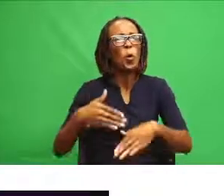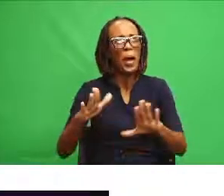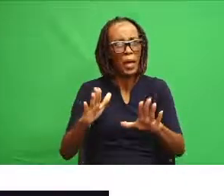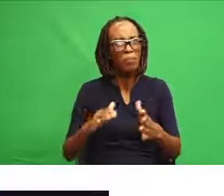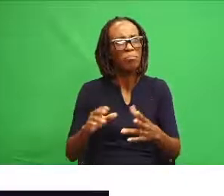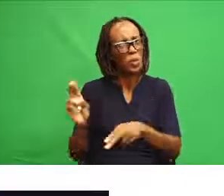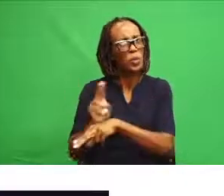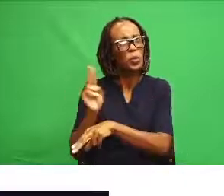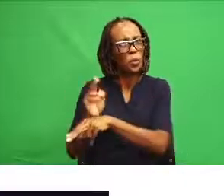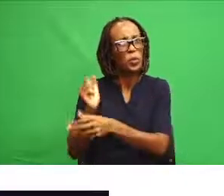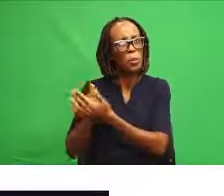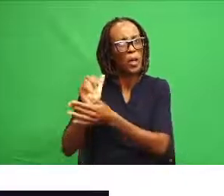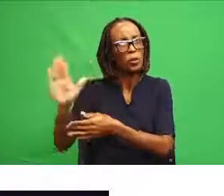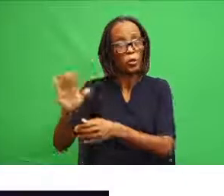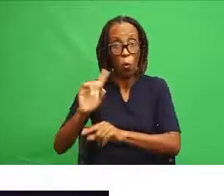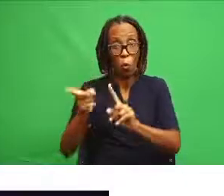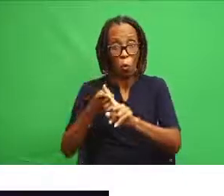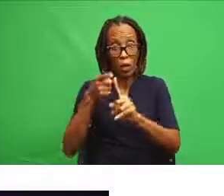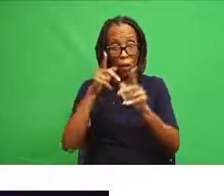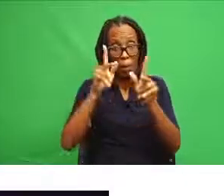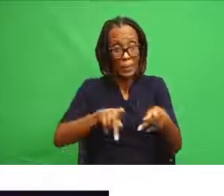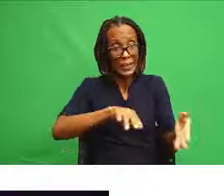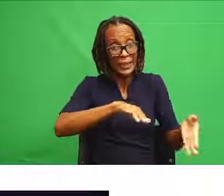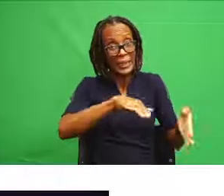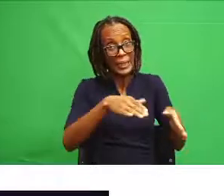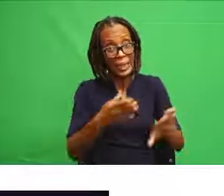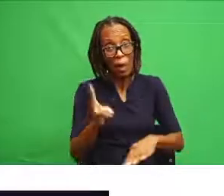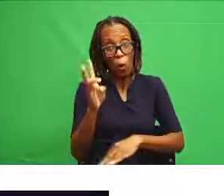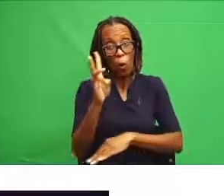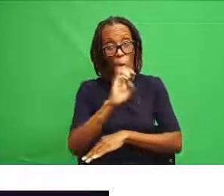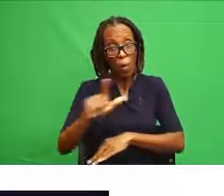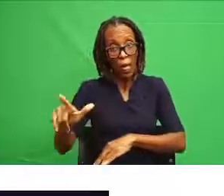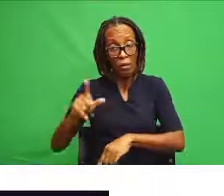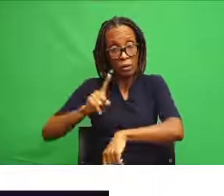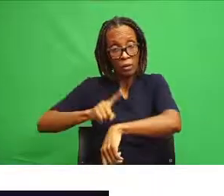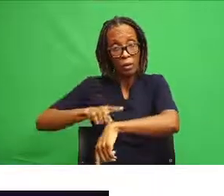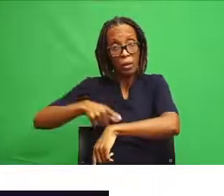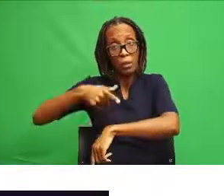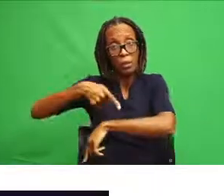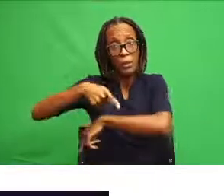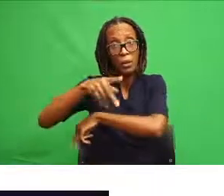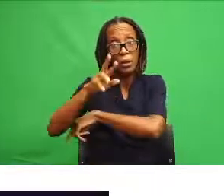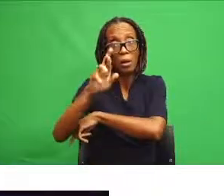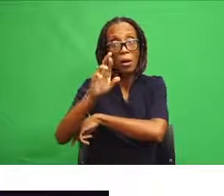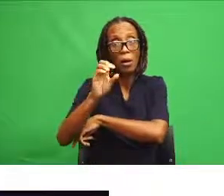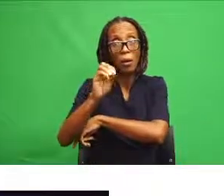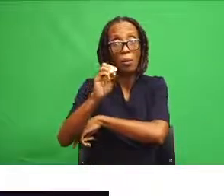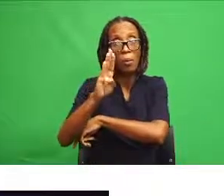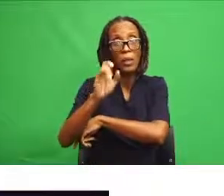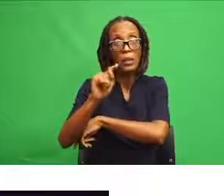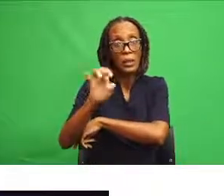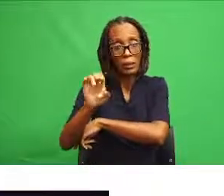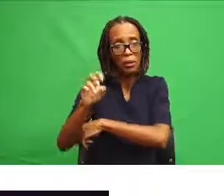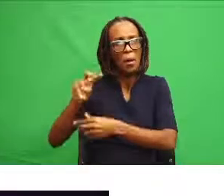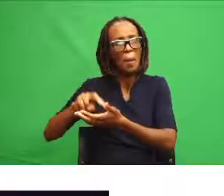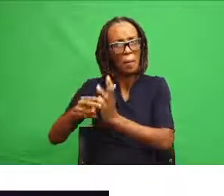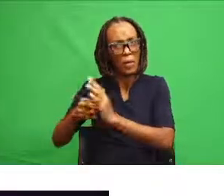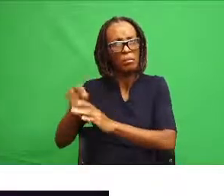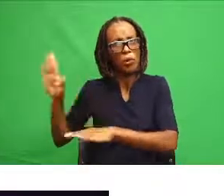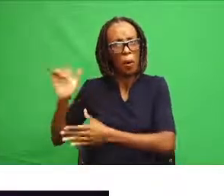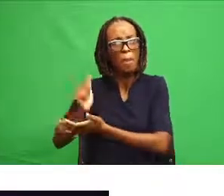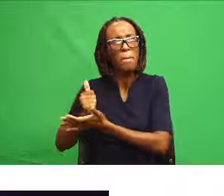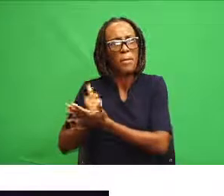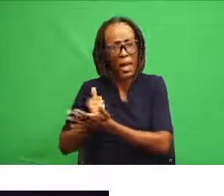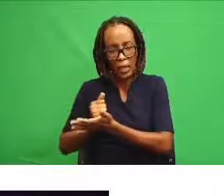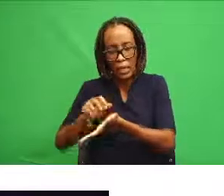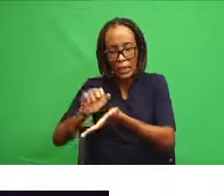the understanding was that when death occurred and the will had to be probated, that the trust company would take their